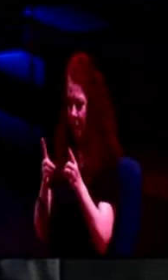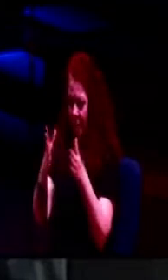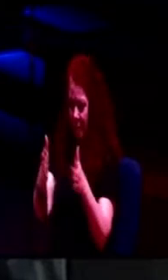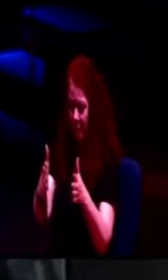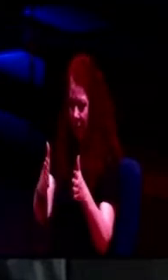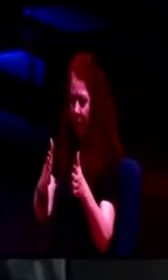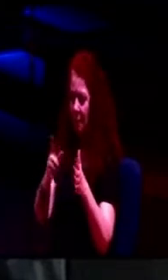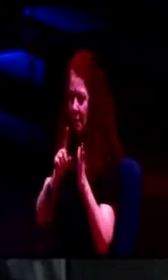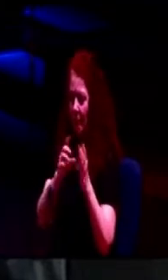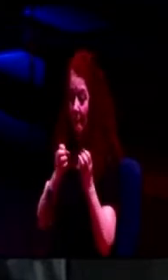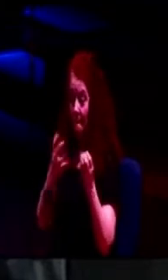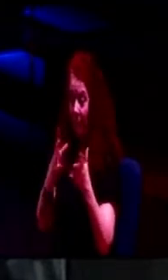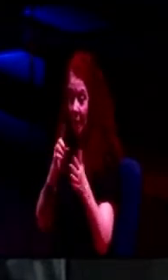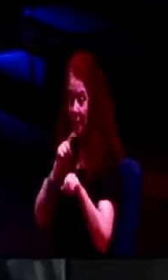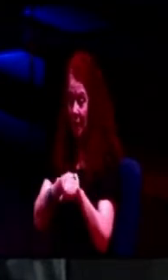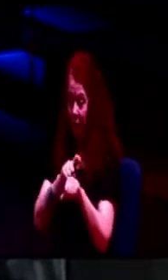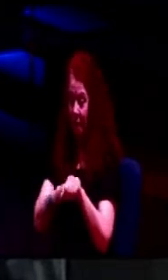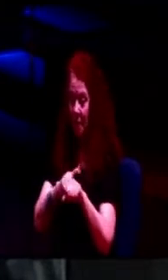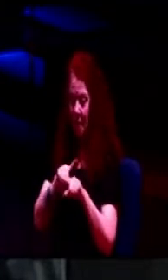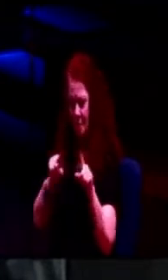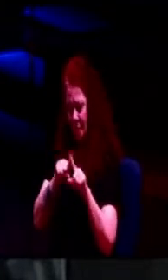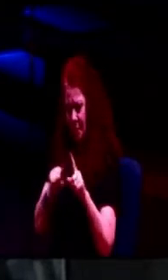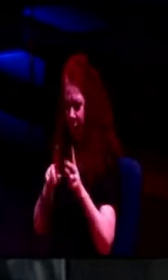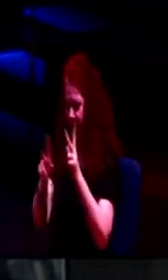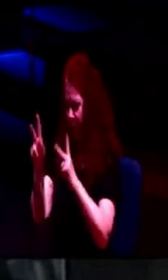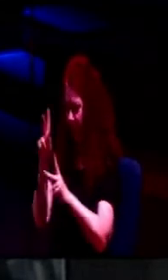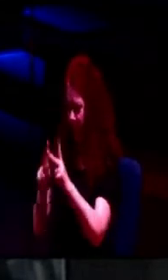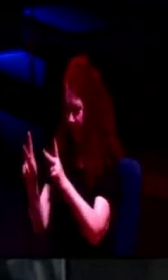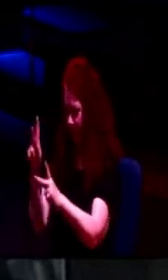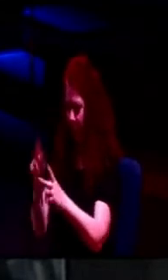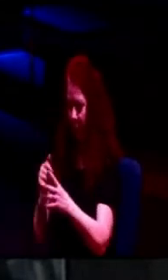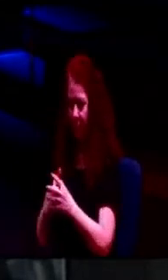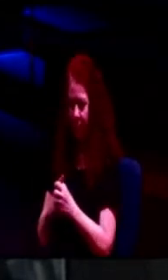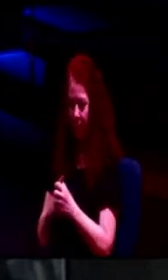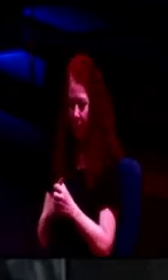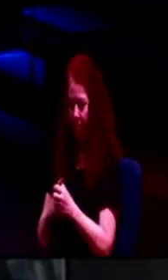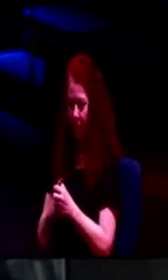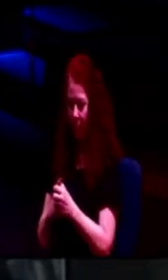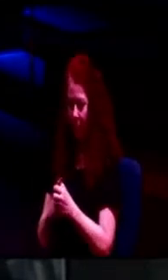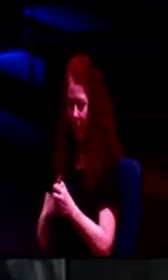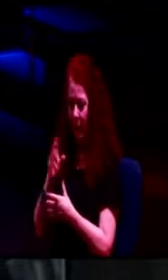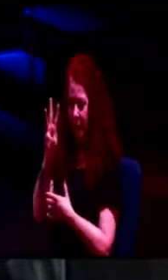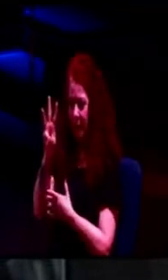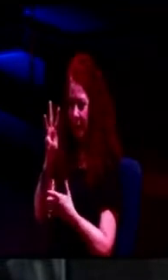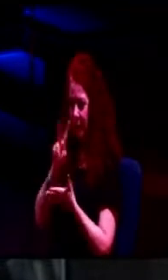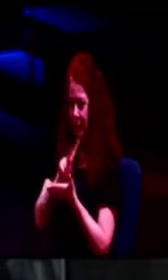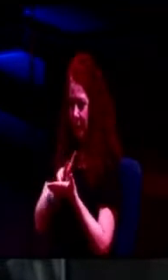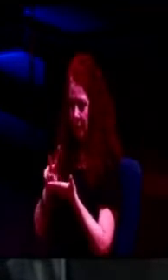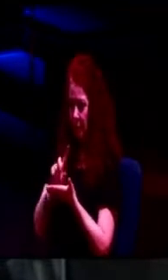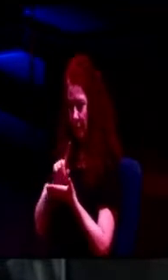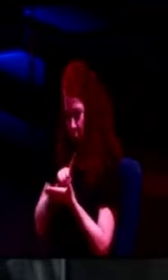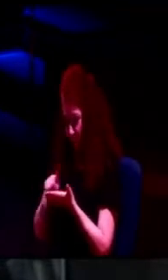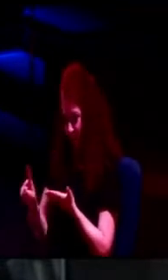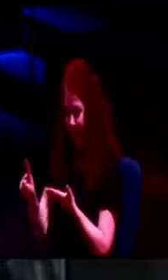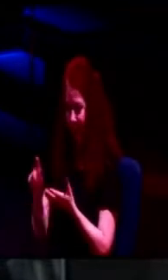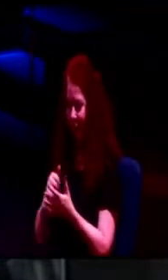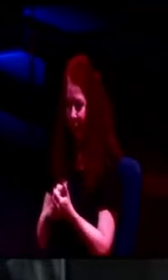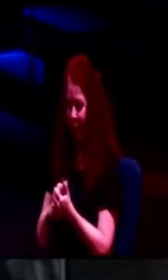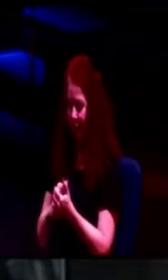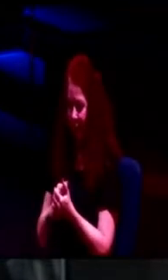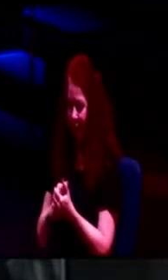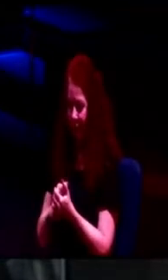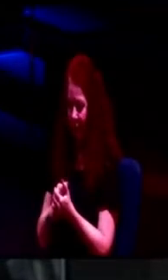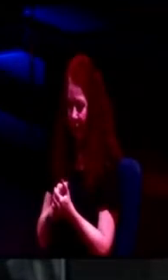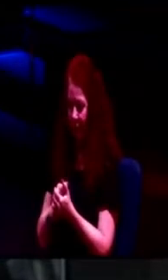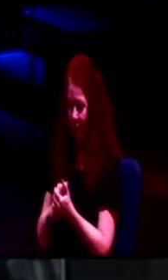occasions. He appeared to different people, and in that, there was for a period of about 6 weeks, which is pretty amazing, because I